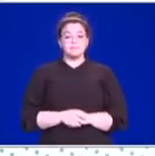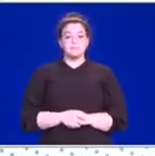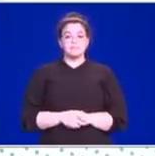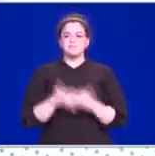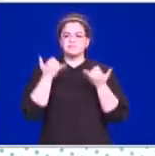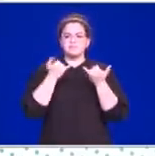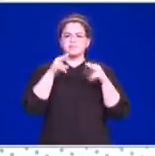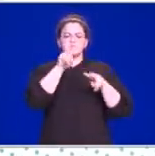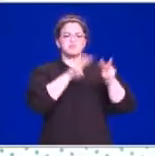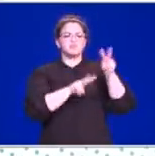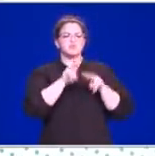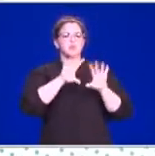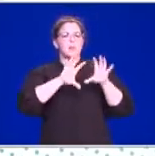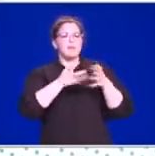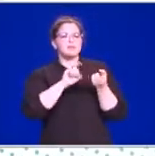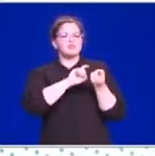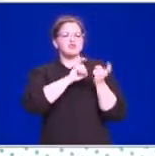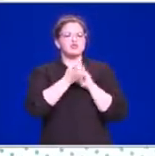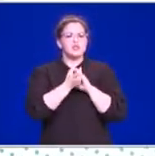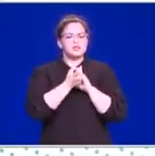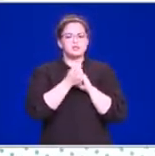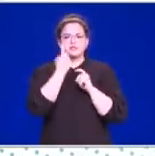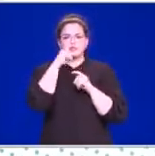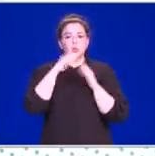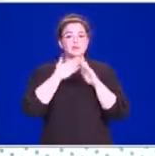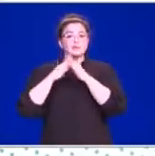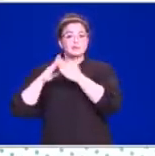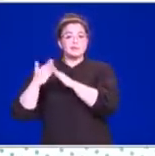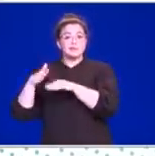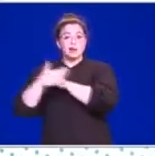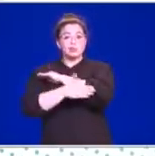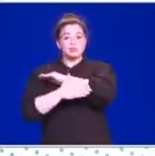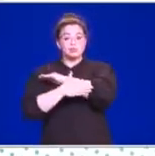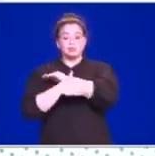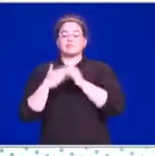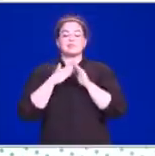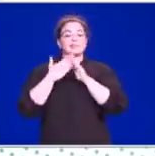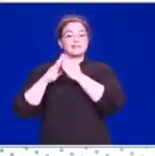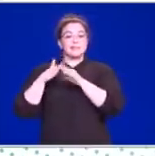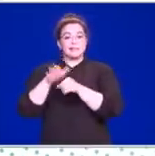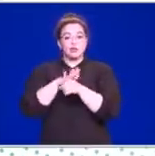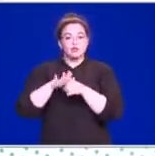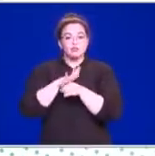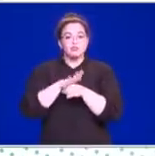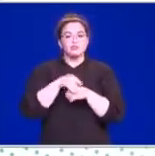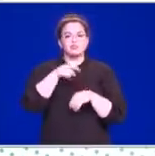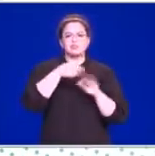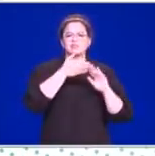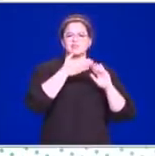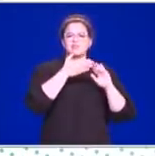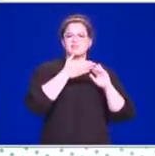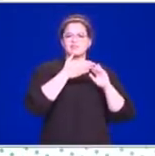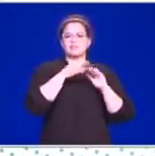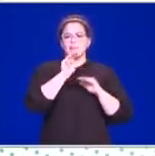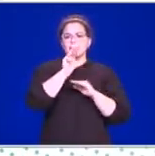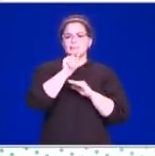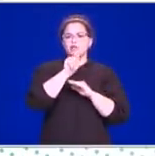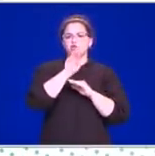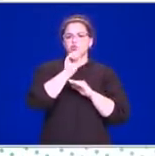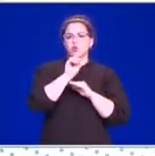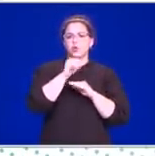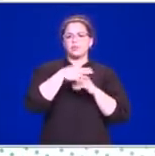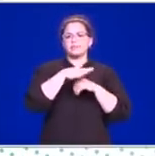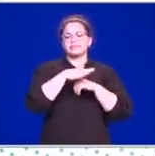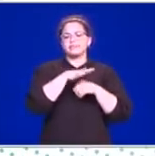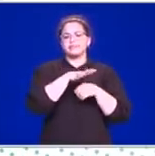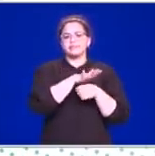Now let's look at population change over time for metropolitan areas. Metro areas are collections of one or more counties that have an